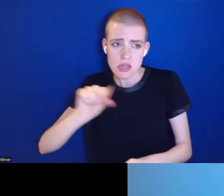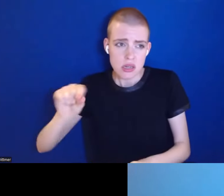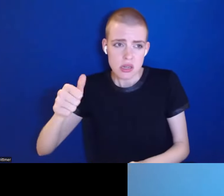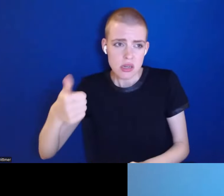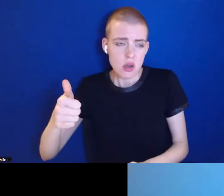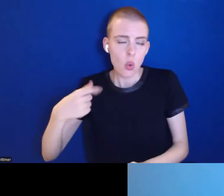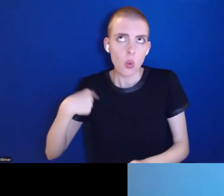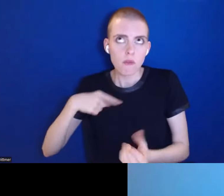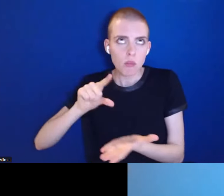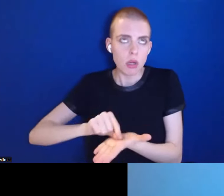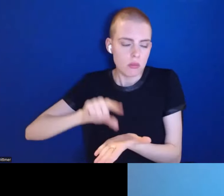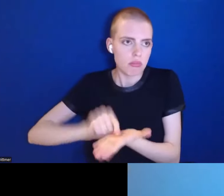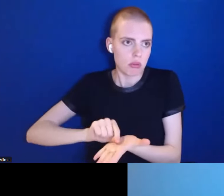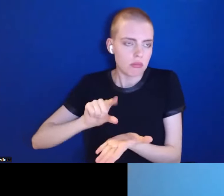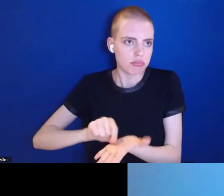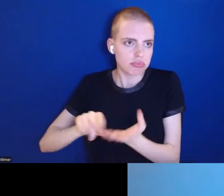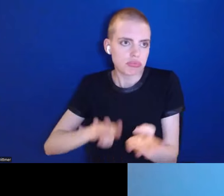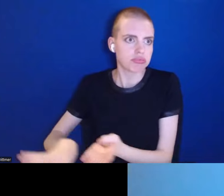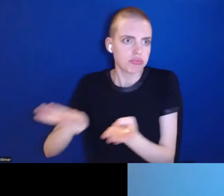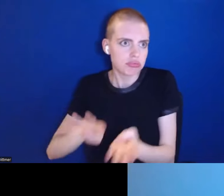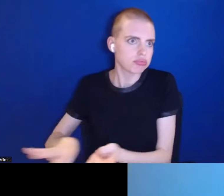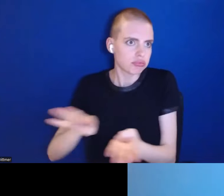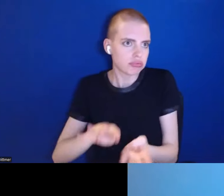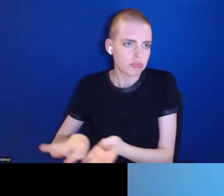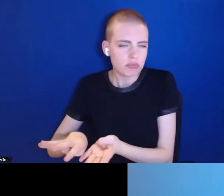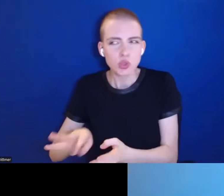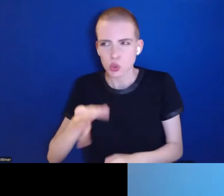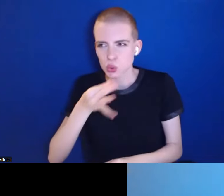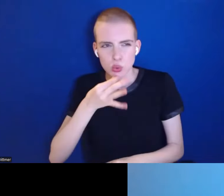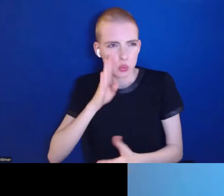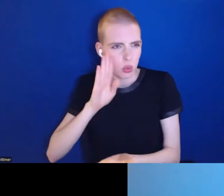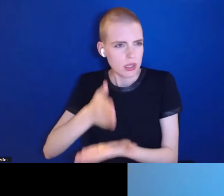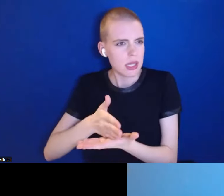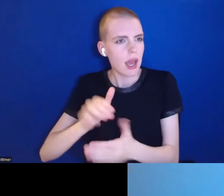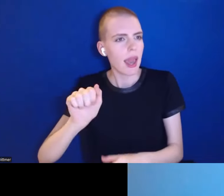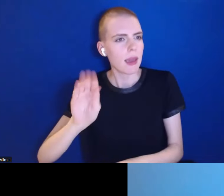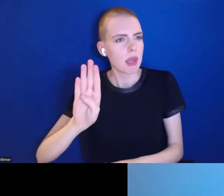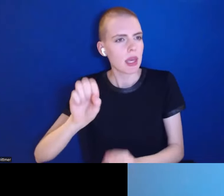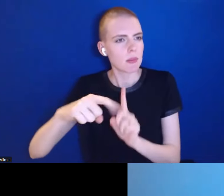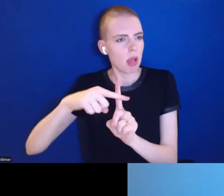many things. They're going to stop producing the ABS plus plastic.